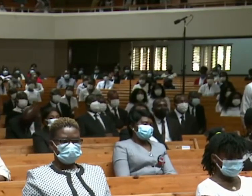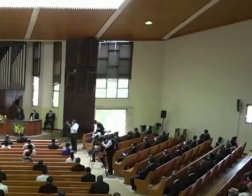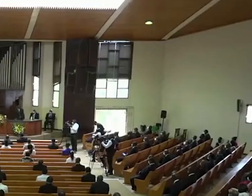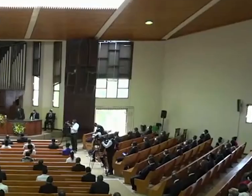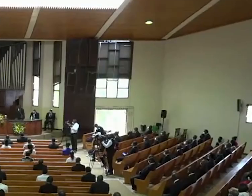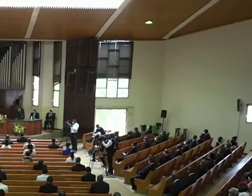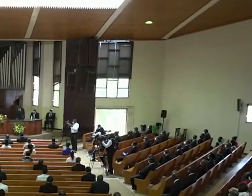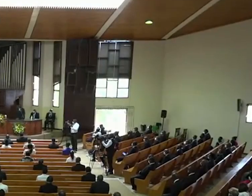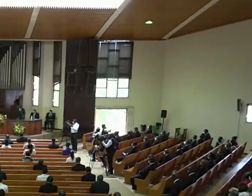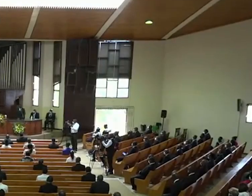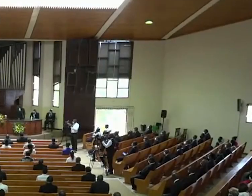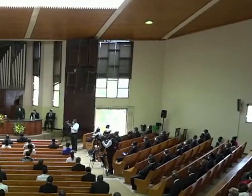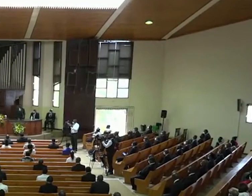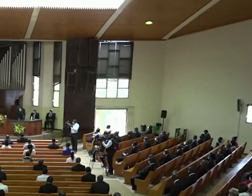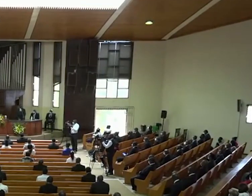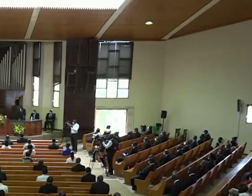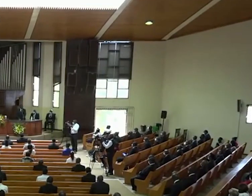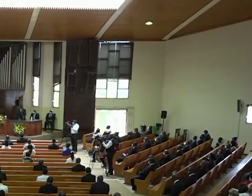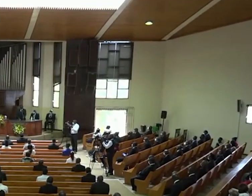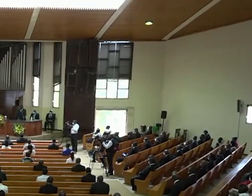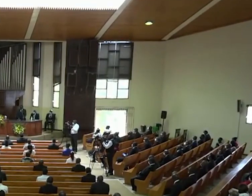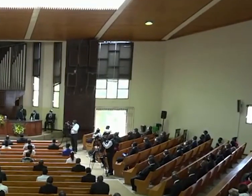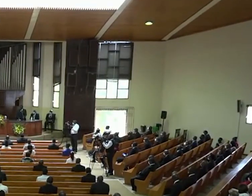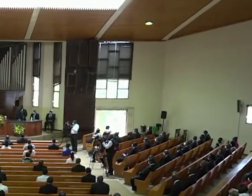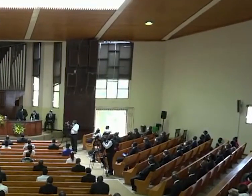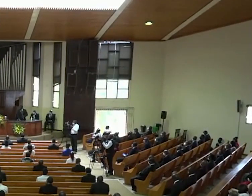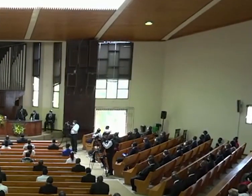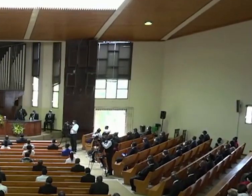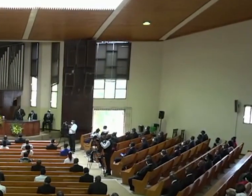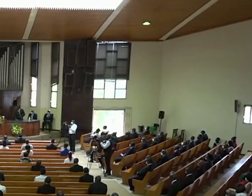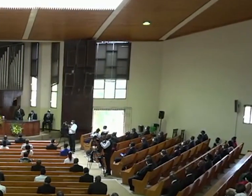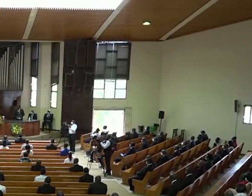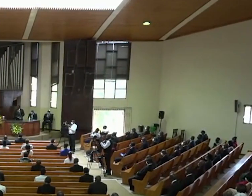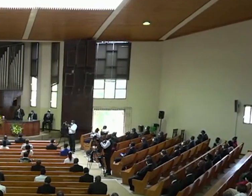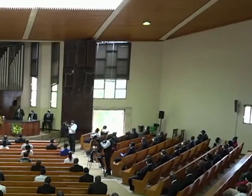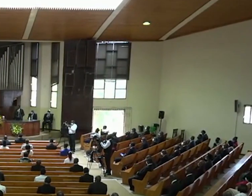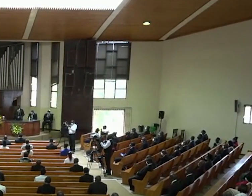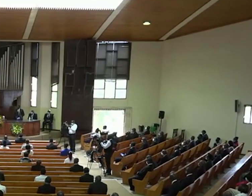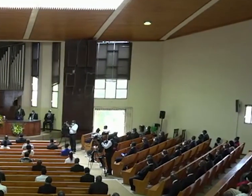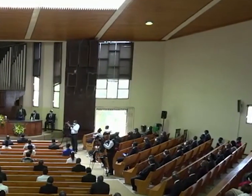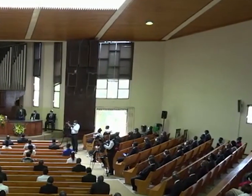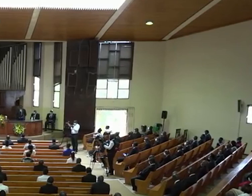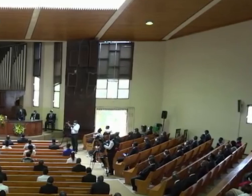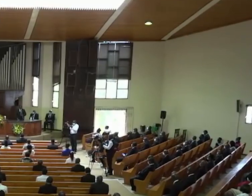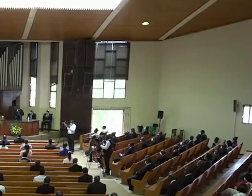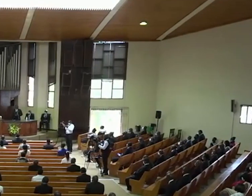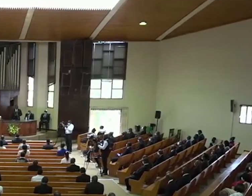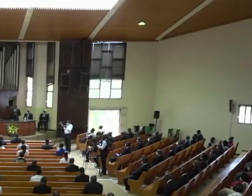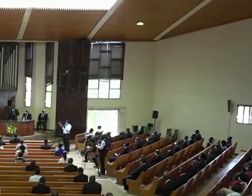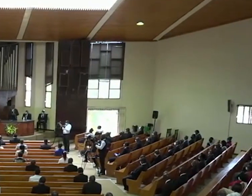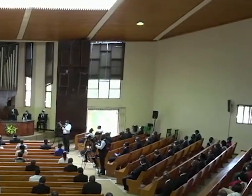so for Paul to even repeat that again, I say rejoice, it means he was convinced. So pano